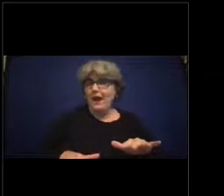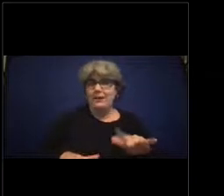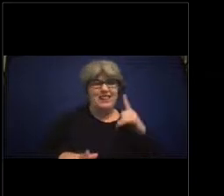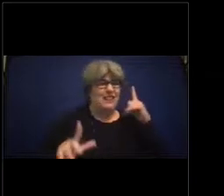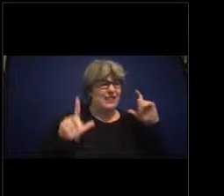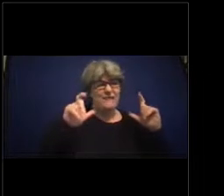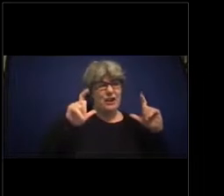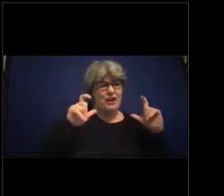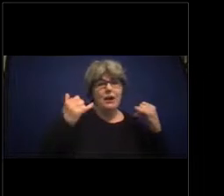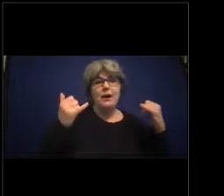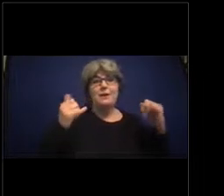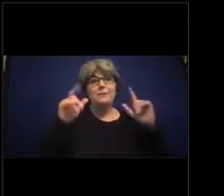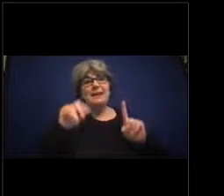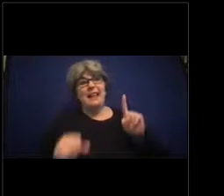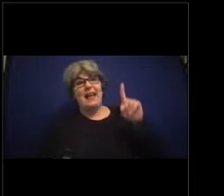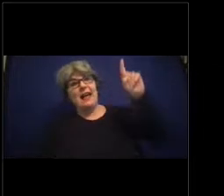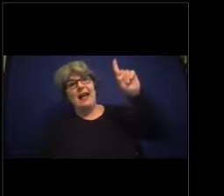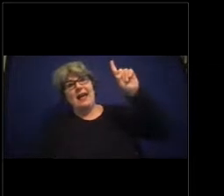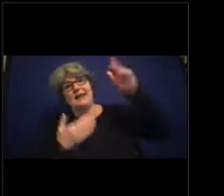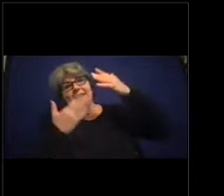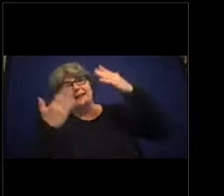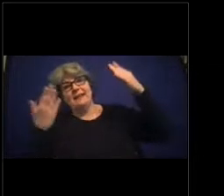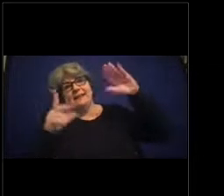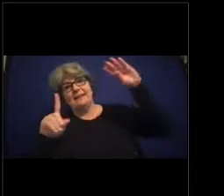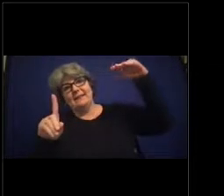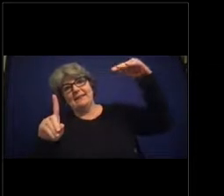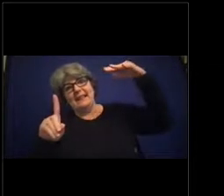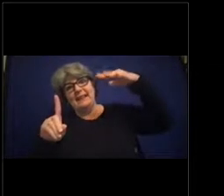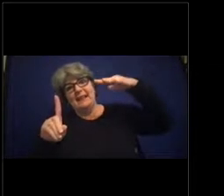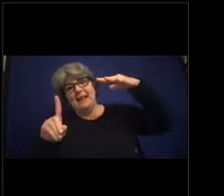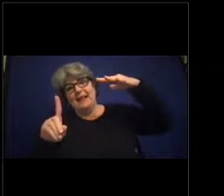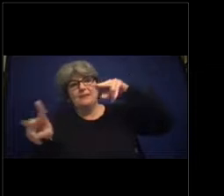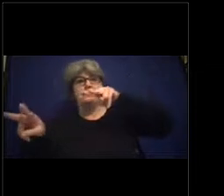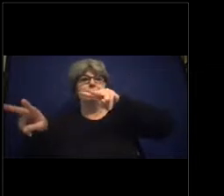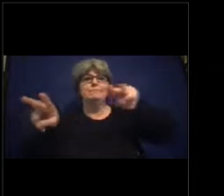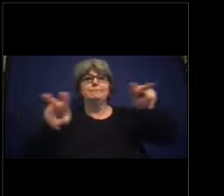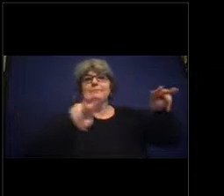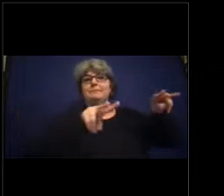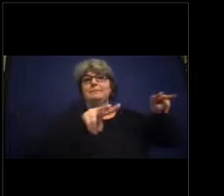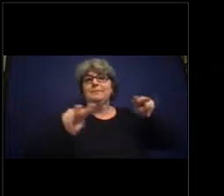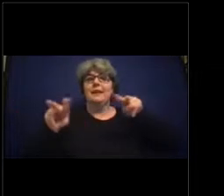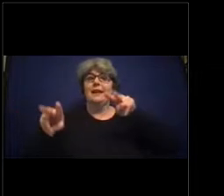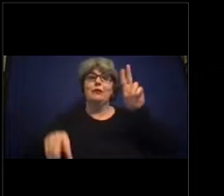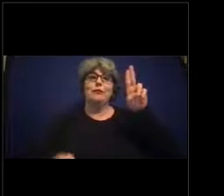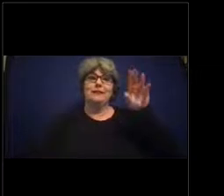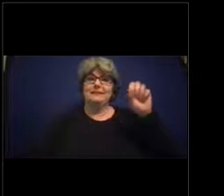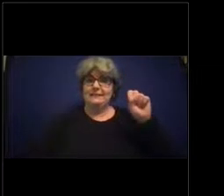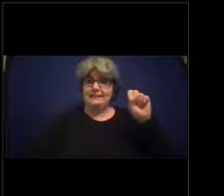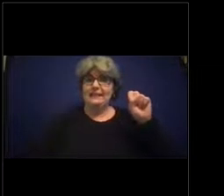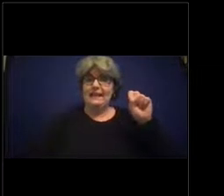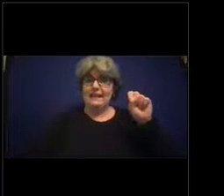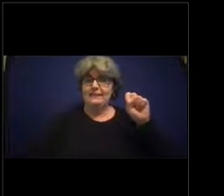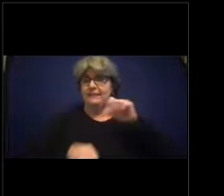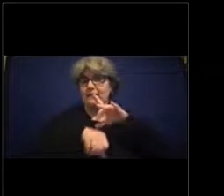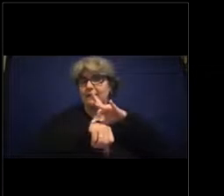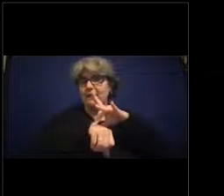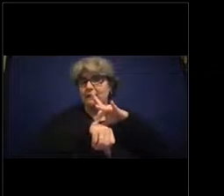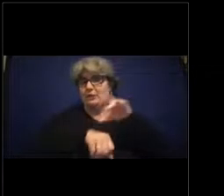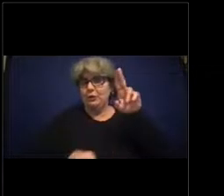saw, but from way up high, from satellites that look over the United States, the continental